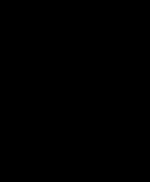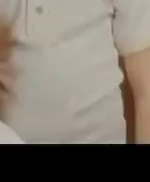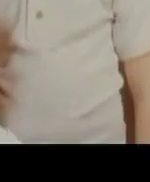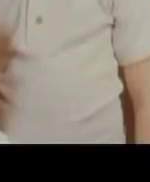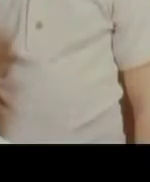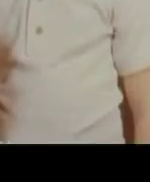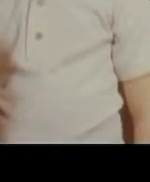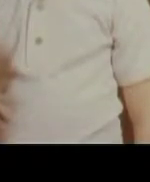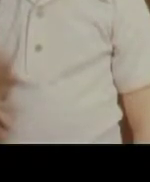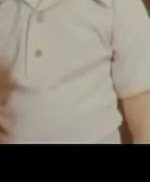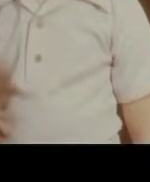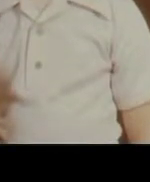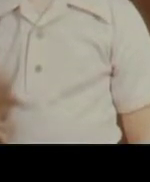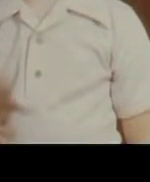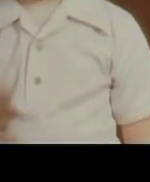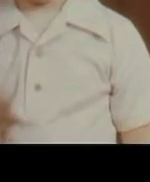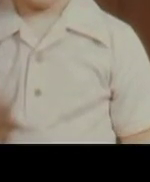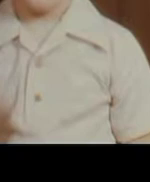weeks.